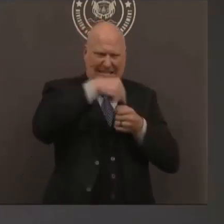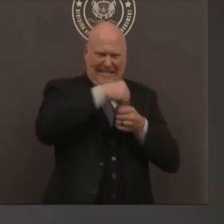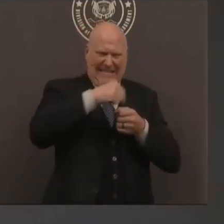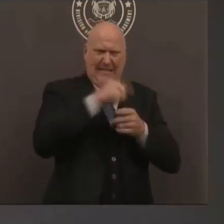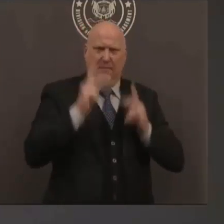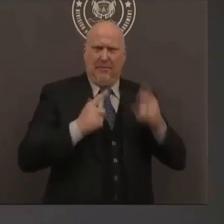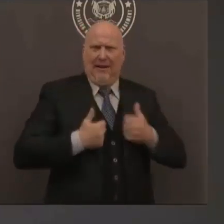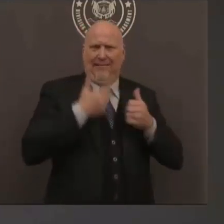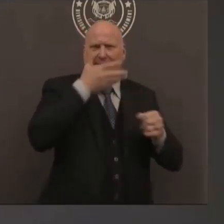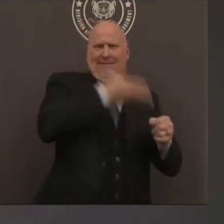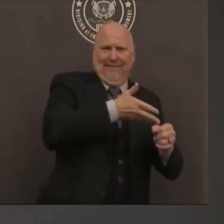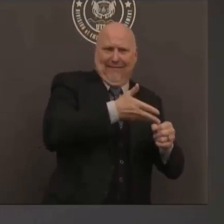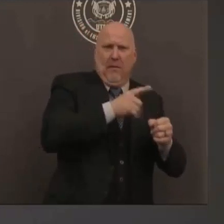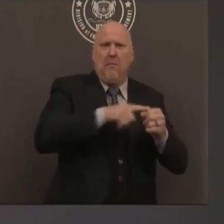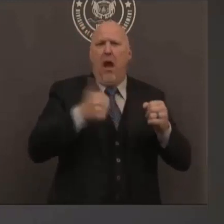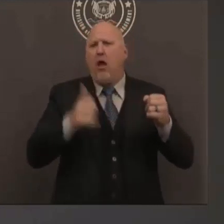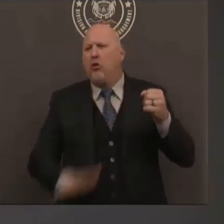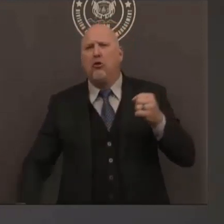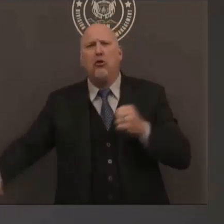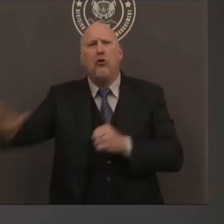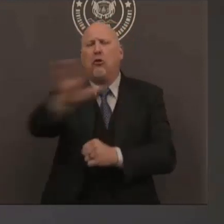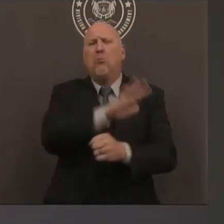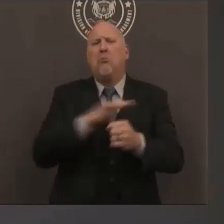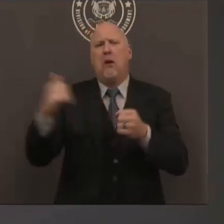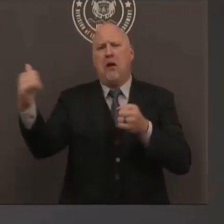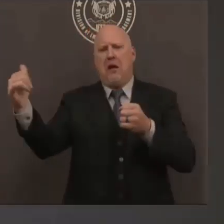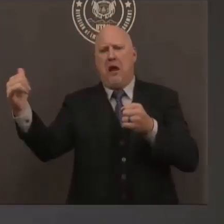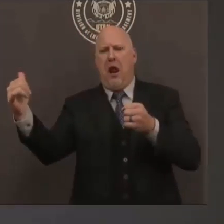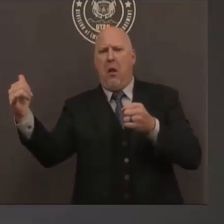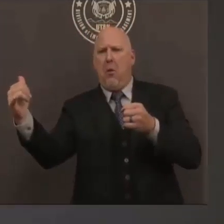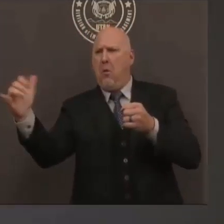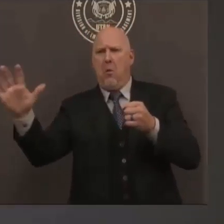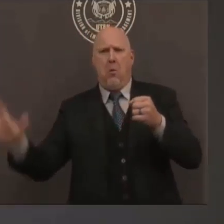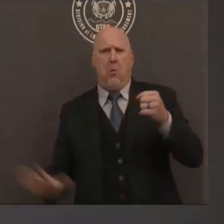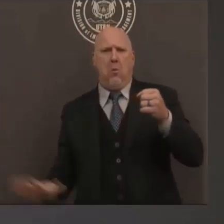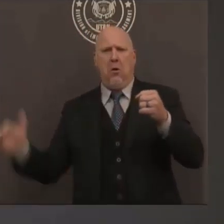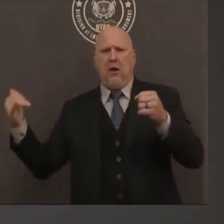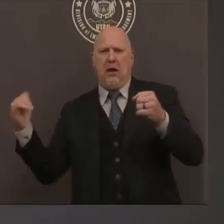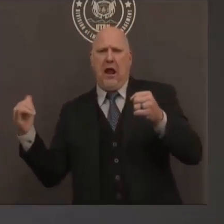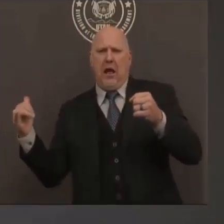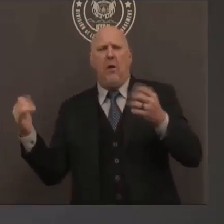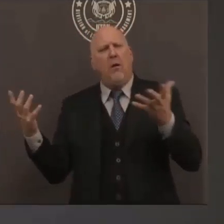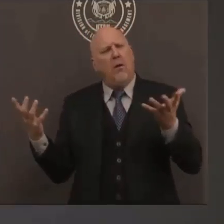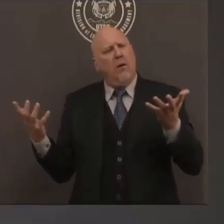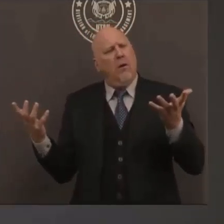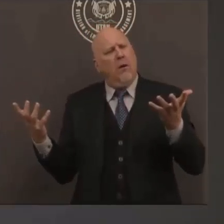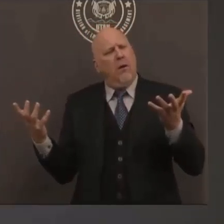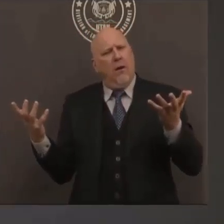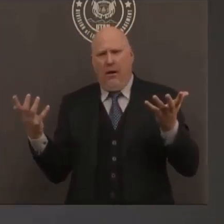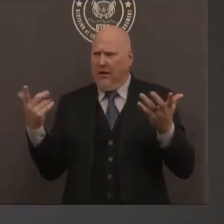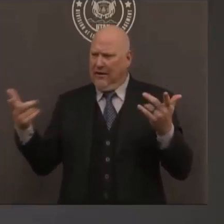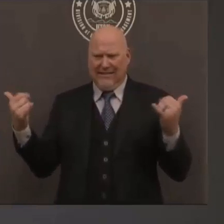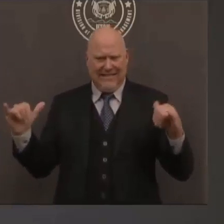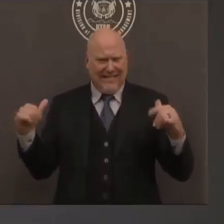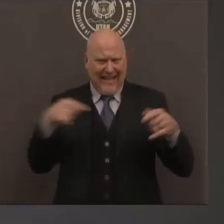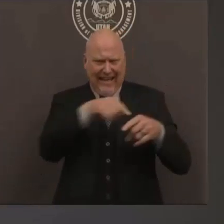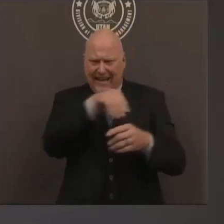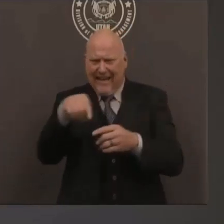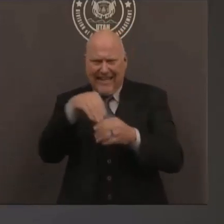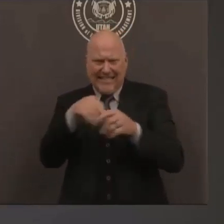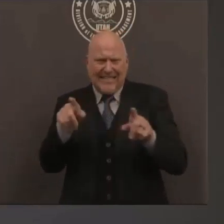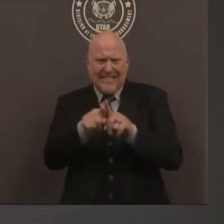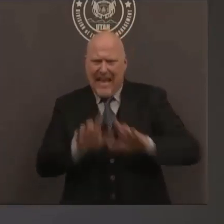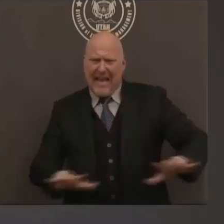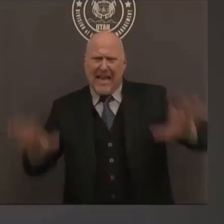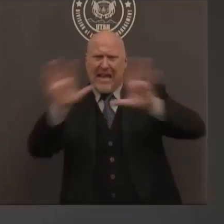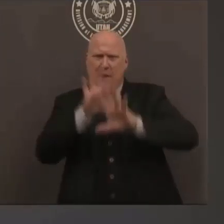moderate risk situation, even go to red if it had a high risk situation. So hopefully as you read through the plan, and as we